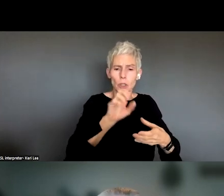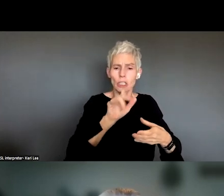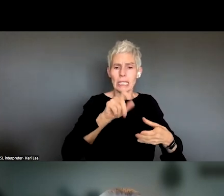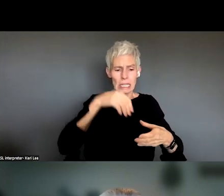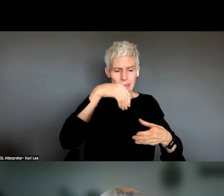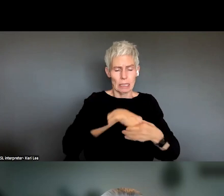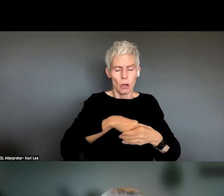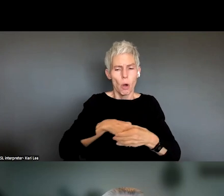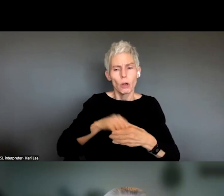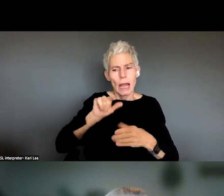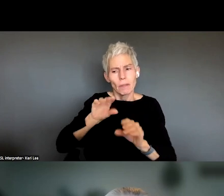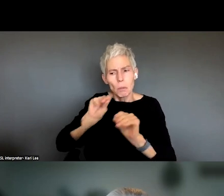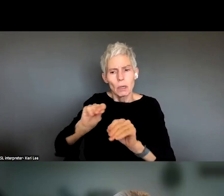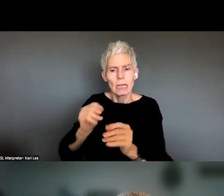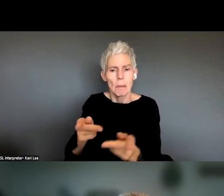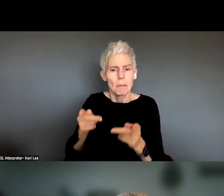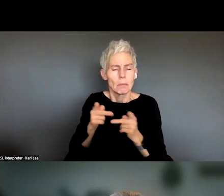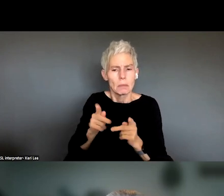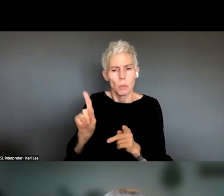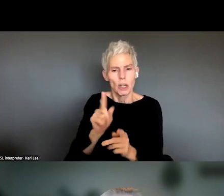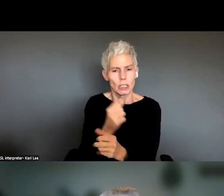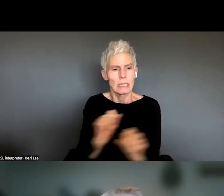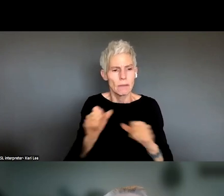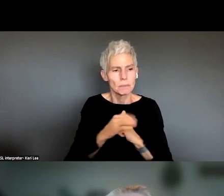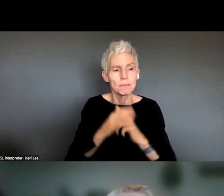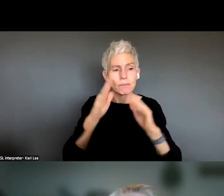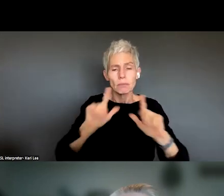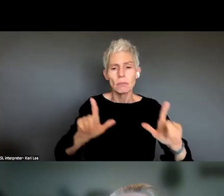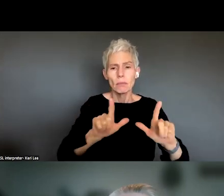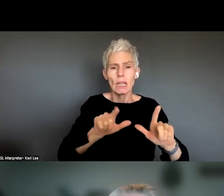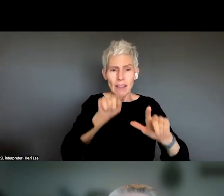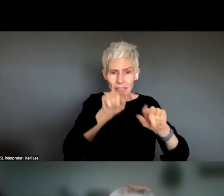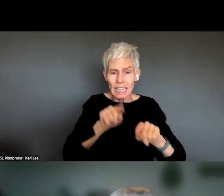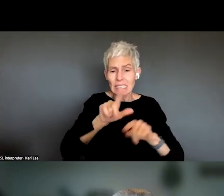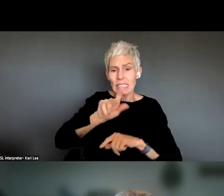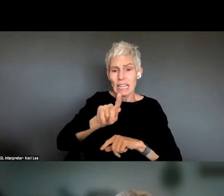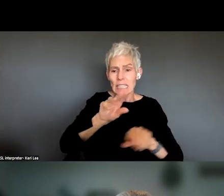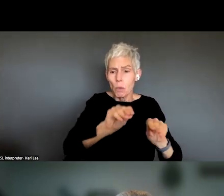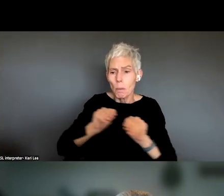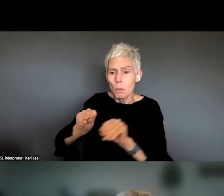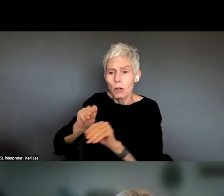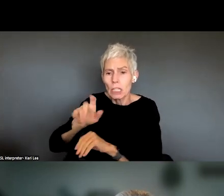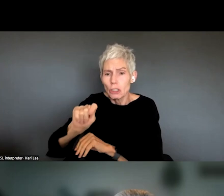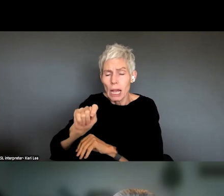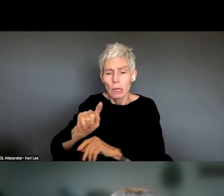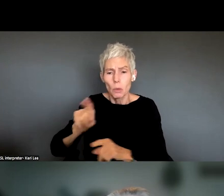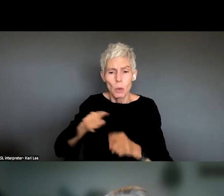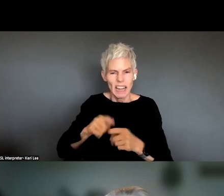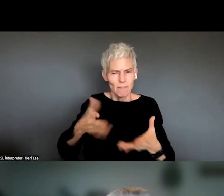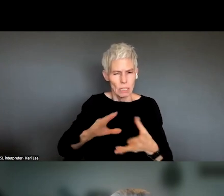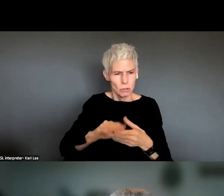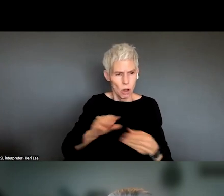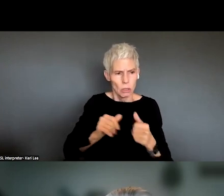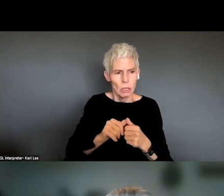safe. Next slide. And I will put both of these links in the chat as soon as I'm done talking, but these are